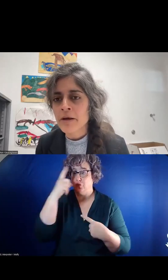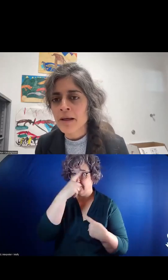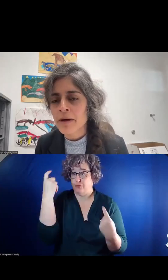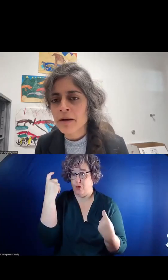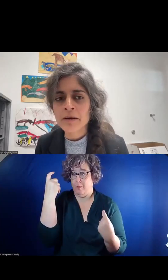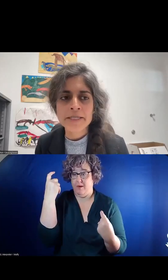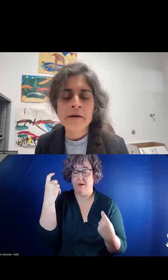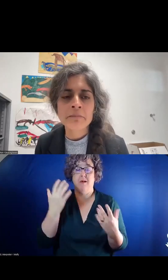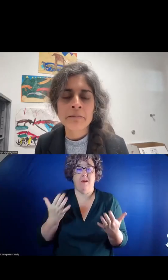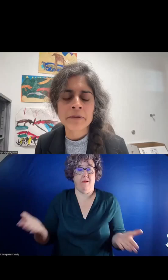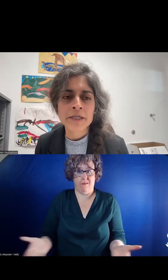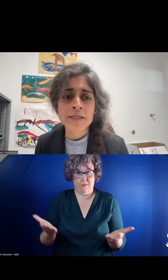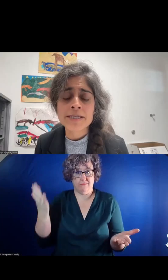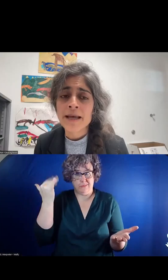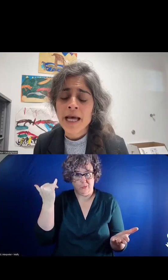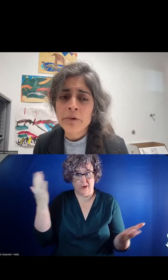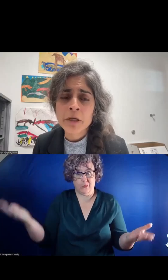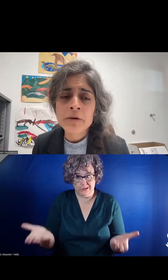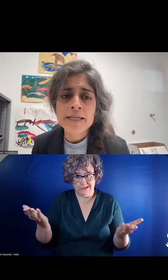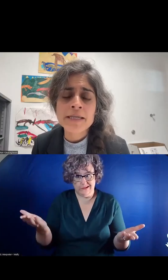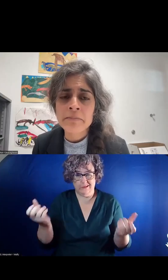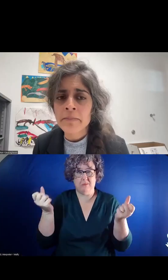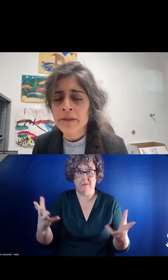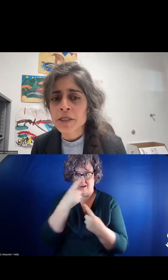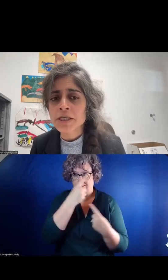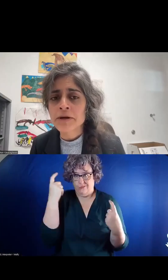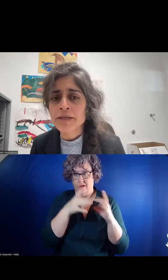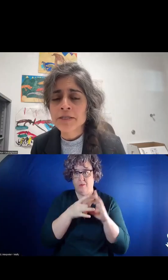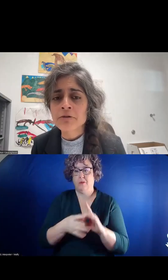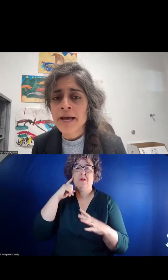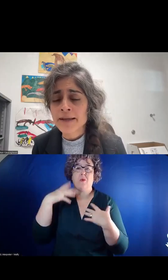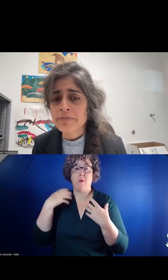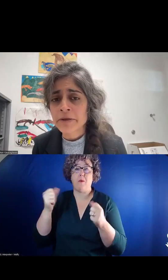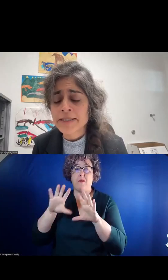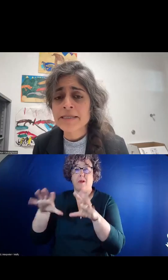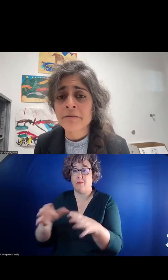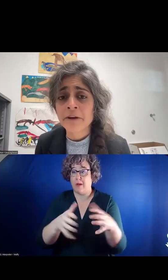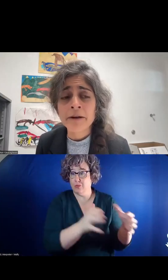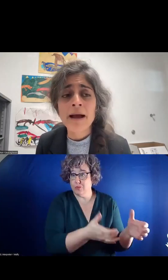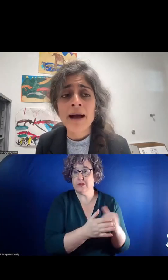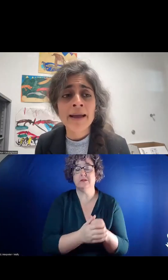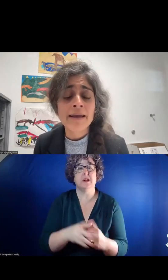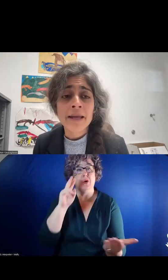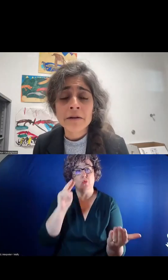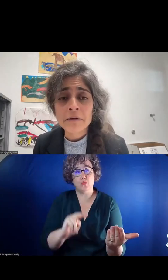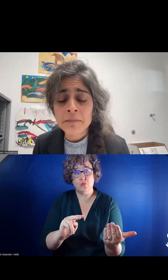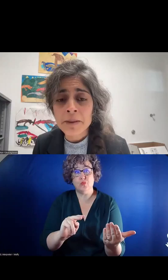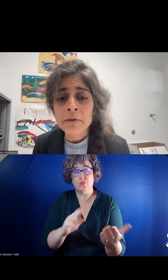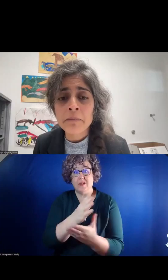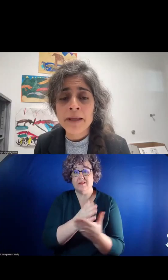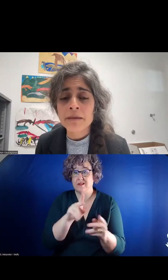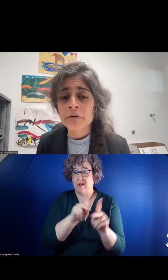of trauma among our mental health populations. And when you look at some populations where these traumatic experiences are very high,